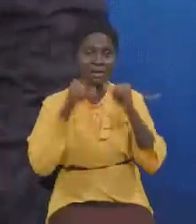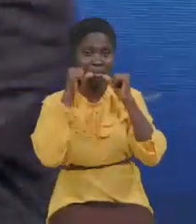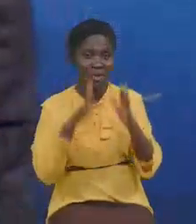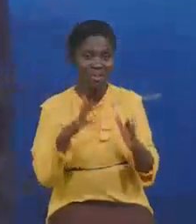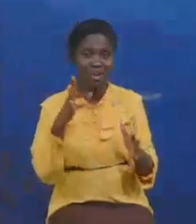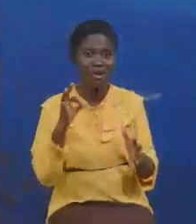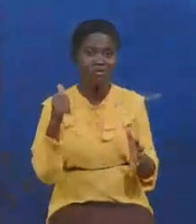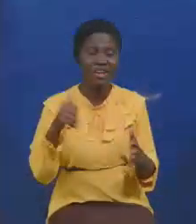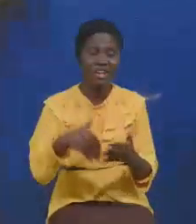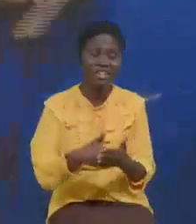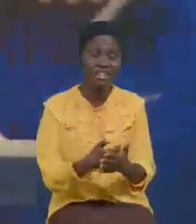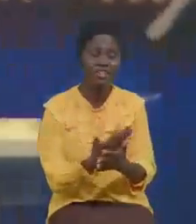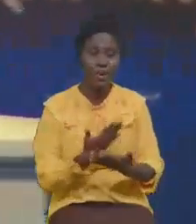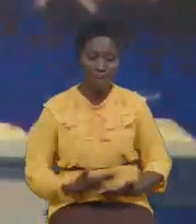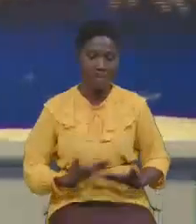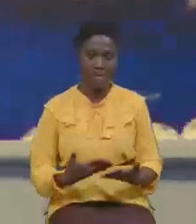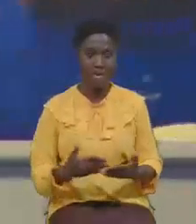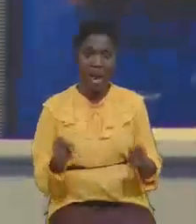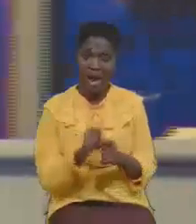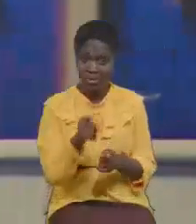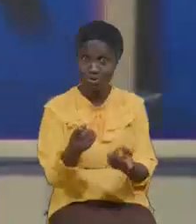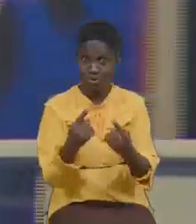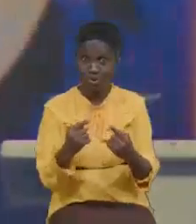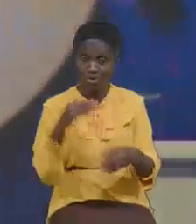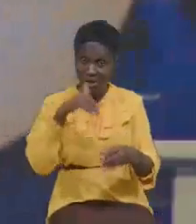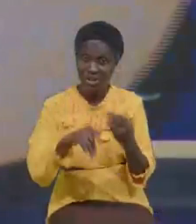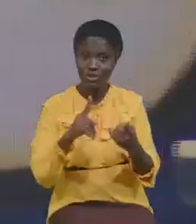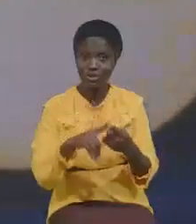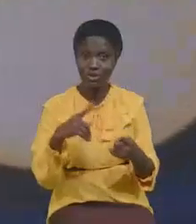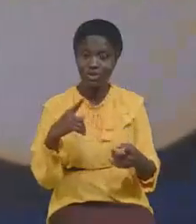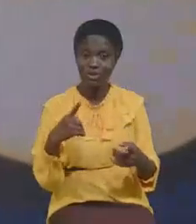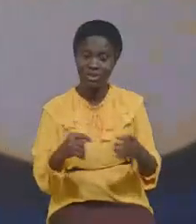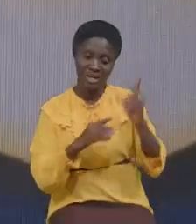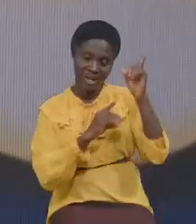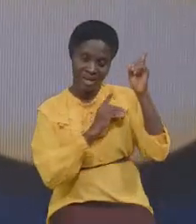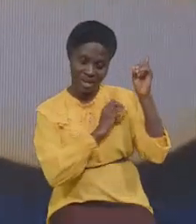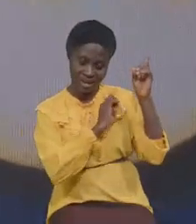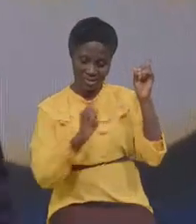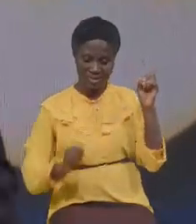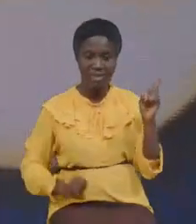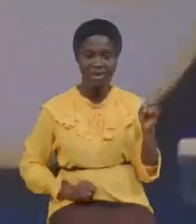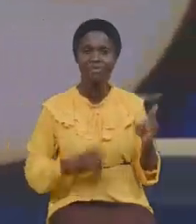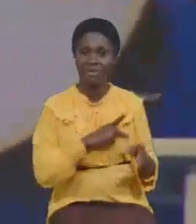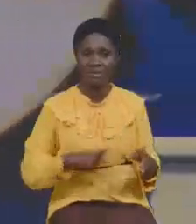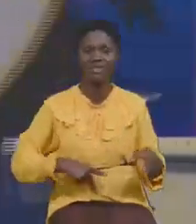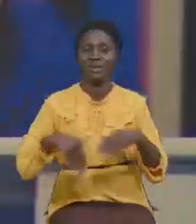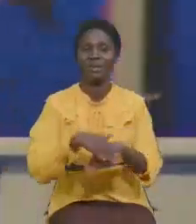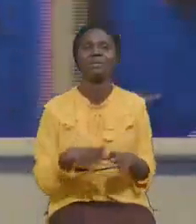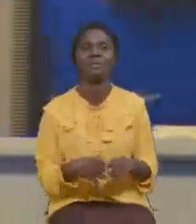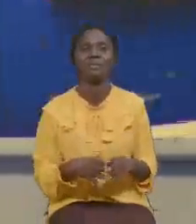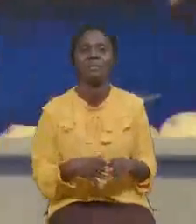new birth as we come into Emmanuel's kingdom. You will